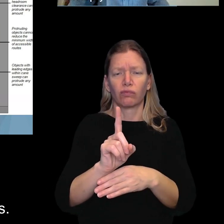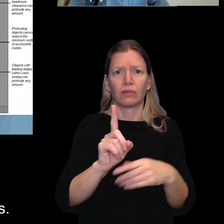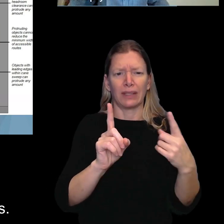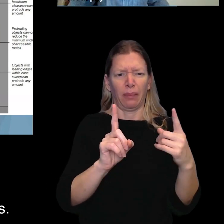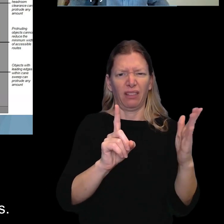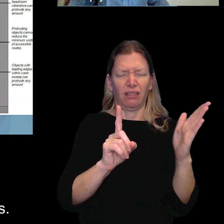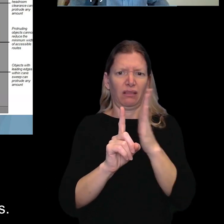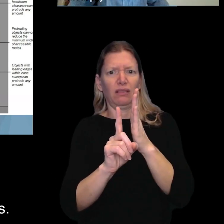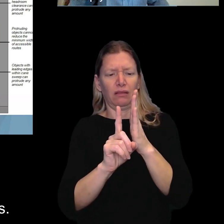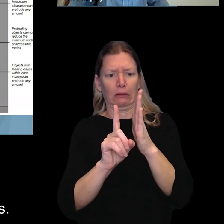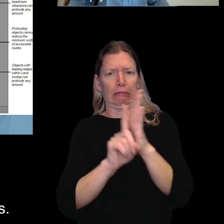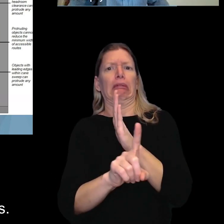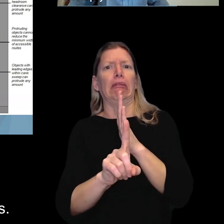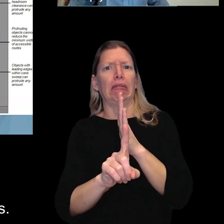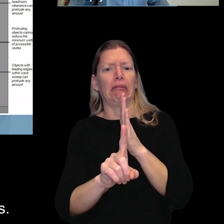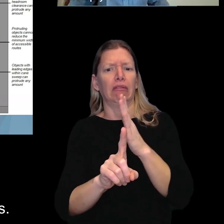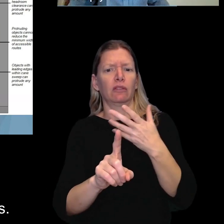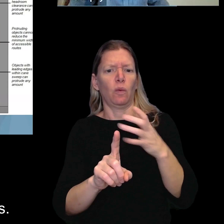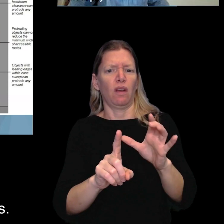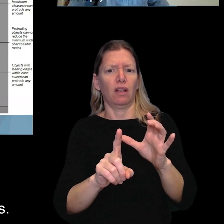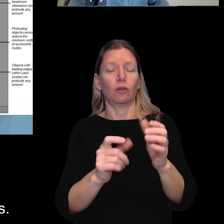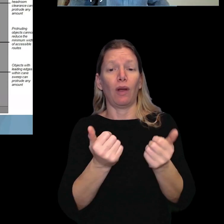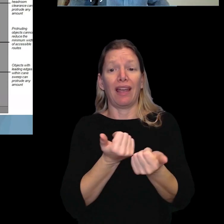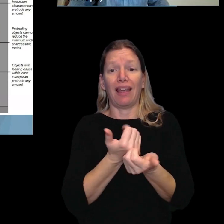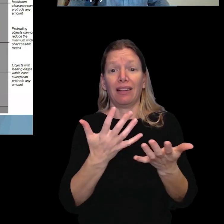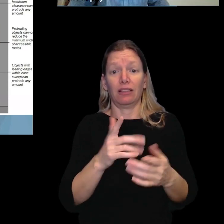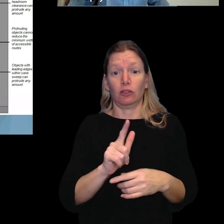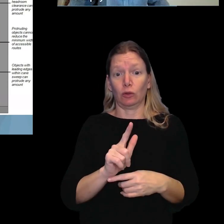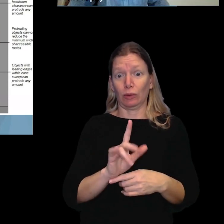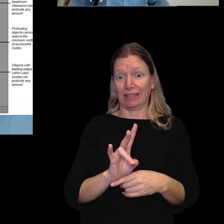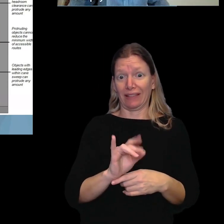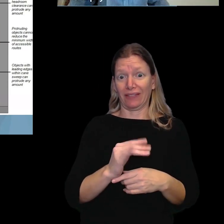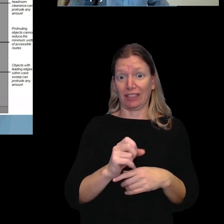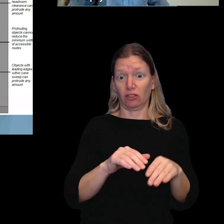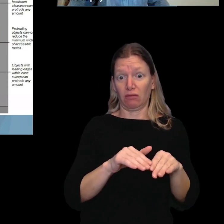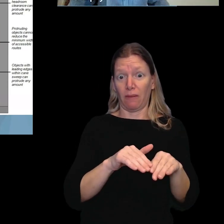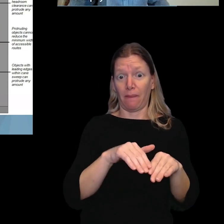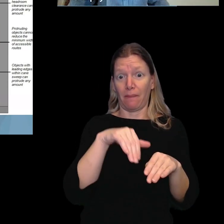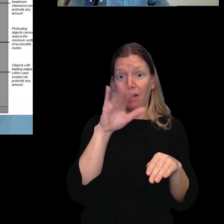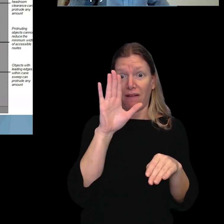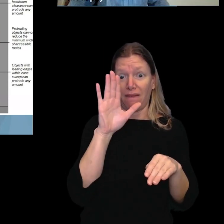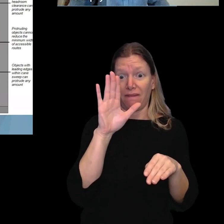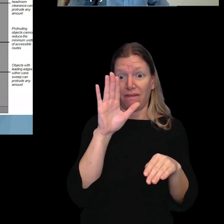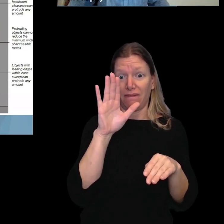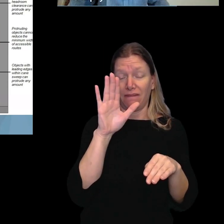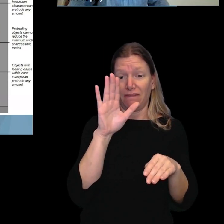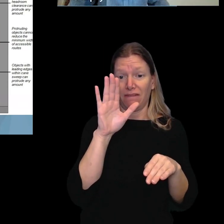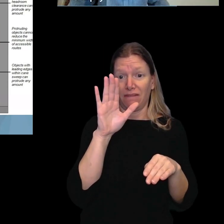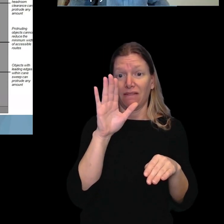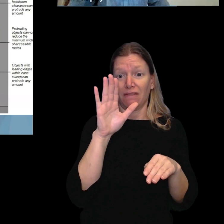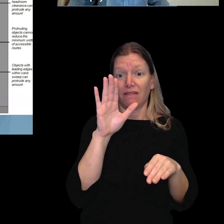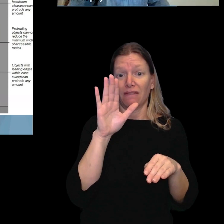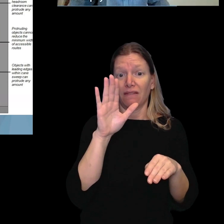any objects that are protruding out from the walls. So generally anything that